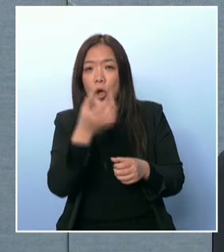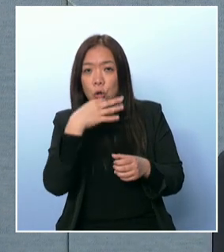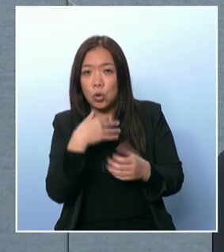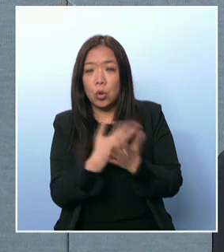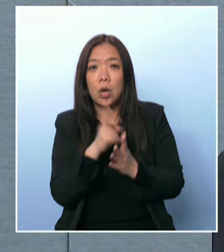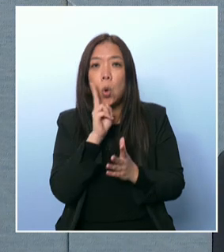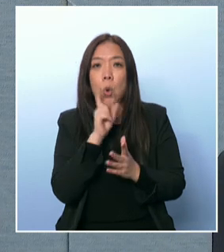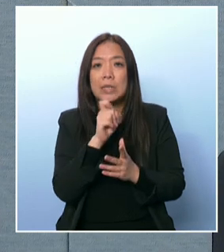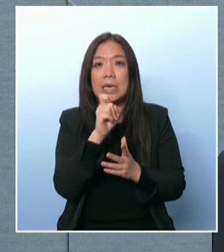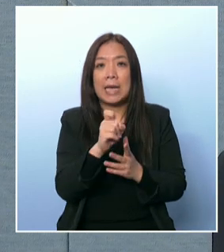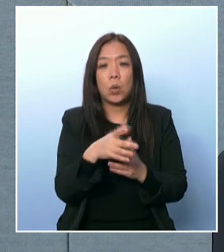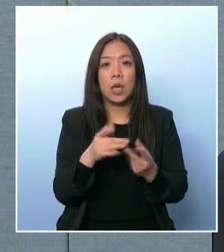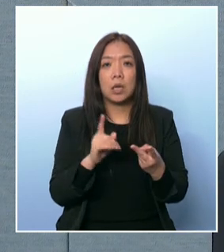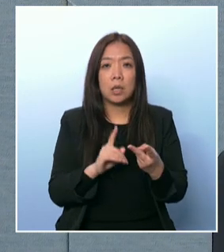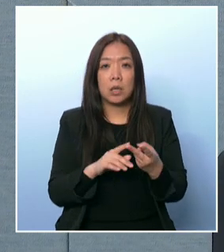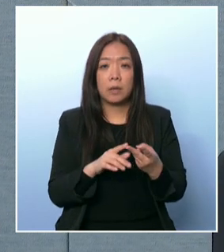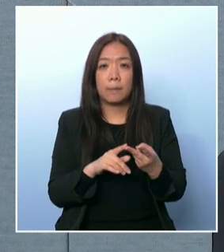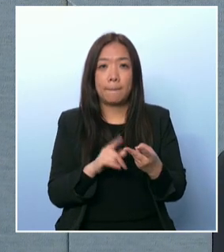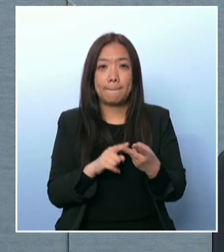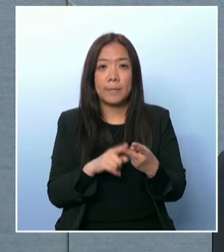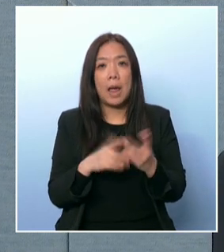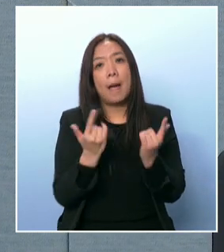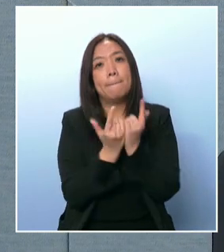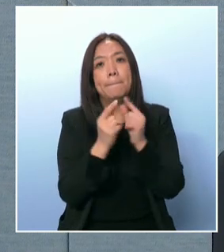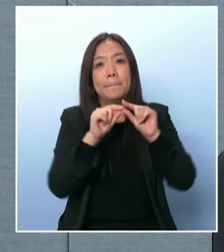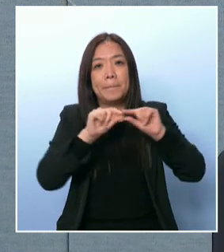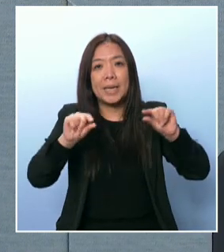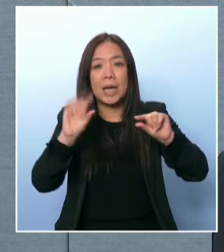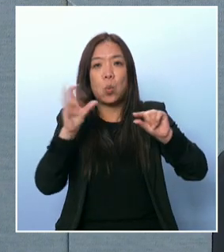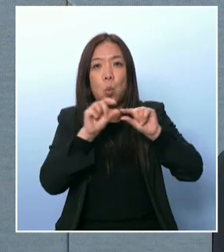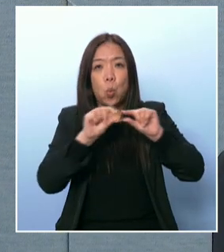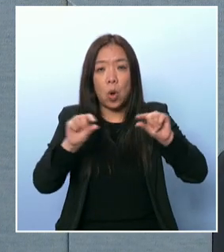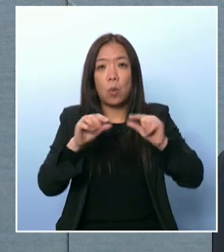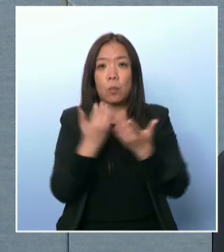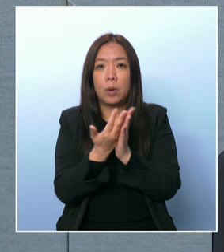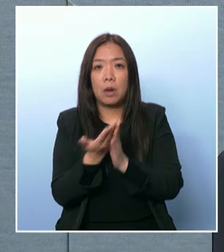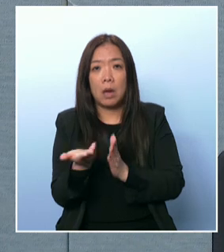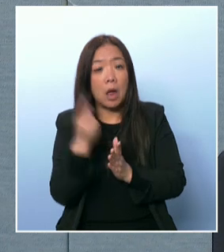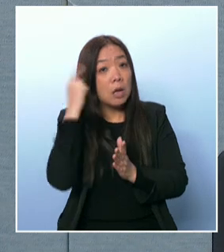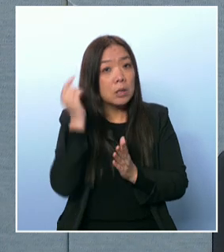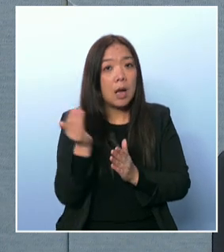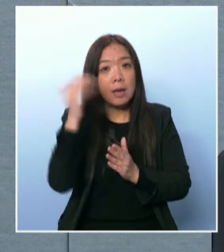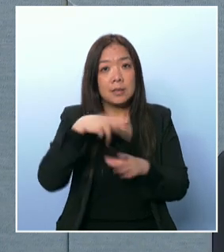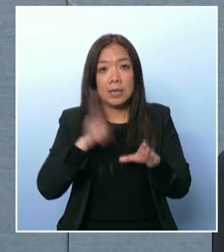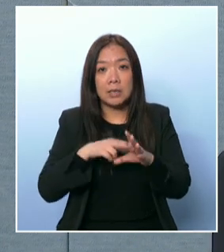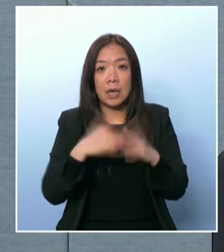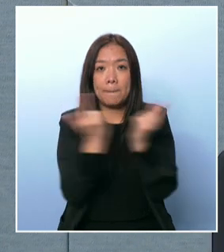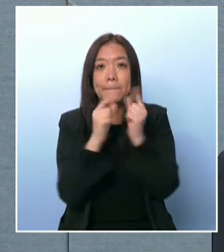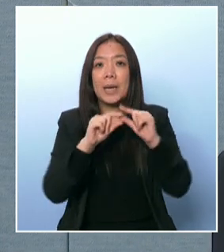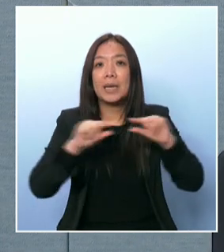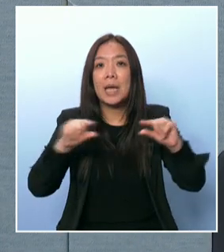Now, from our visits to mainland provinces, we understand that many provinces have their own specialties. For example,